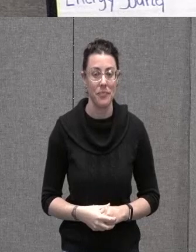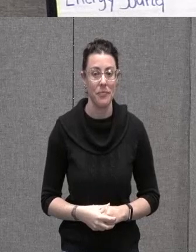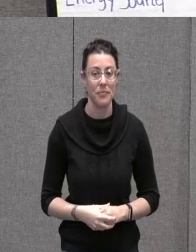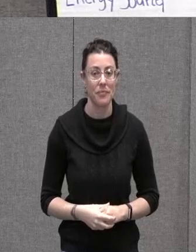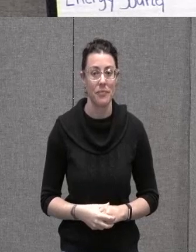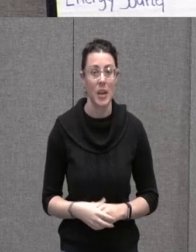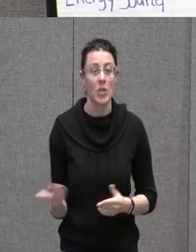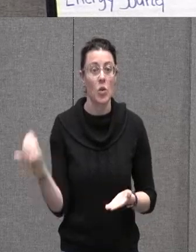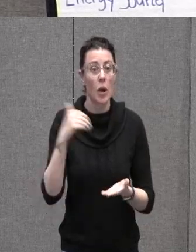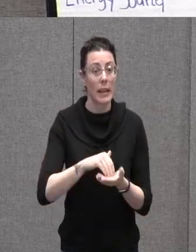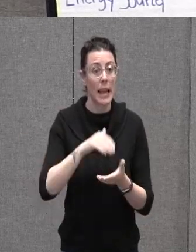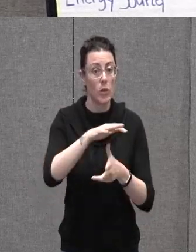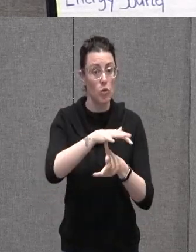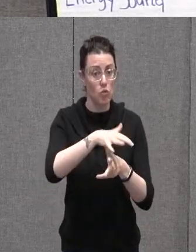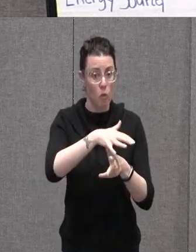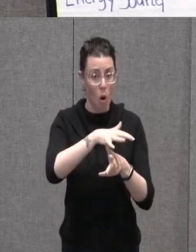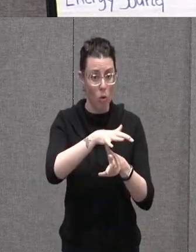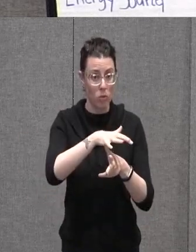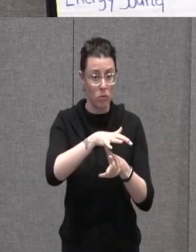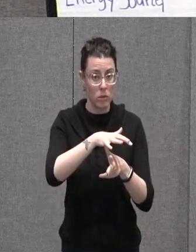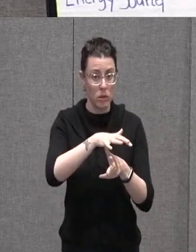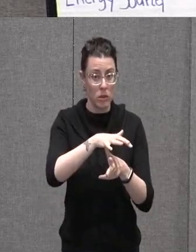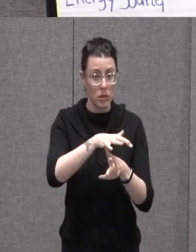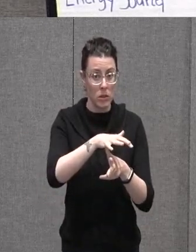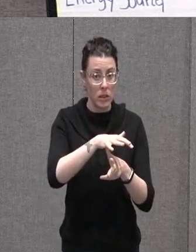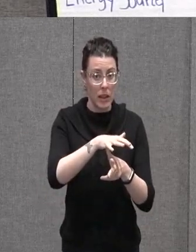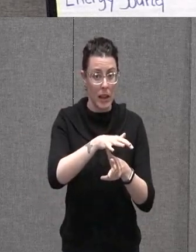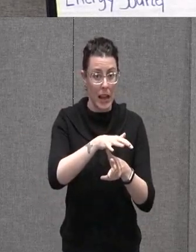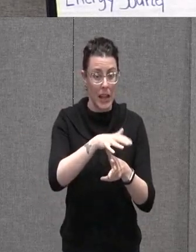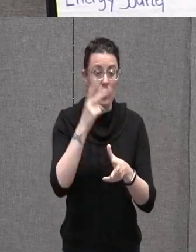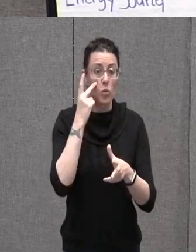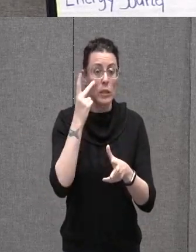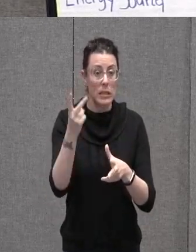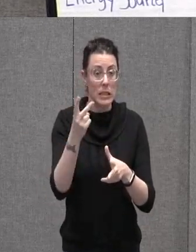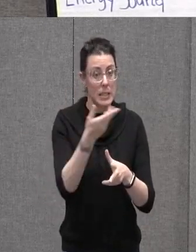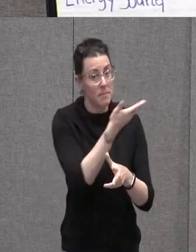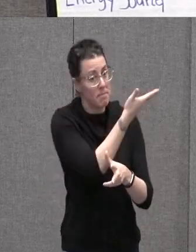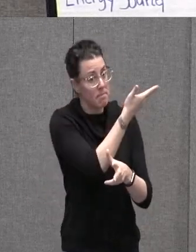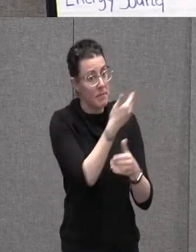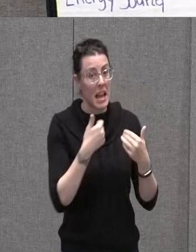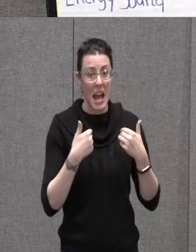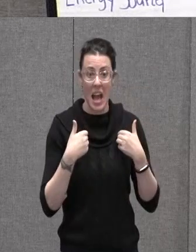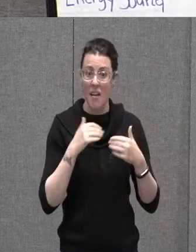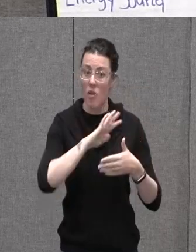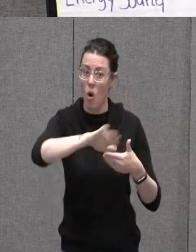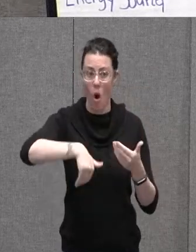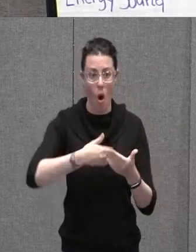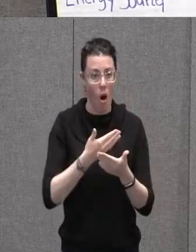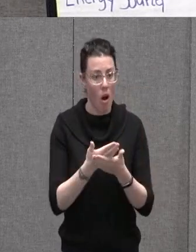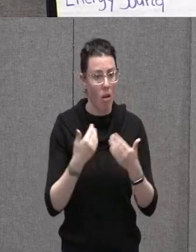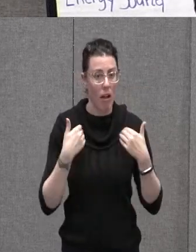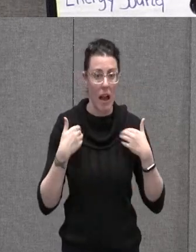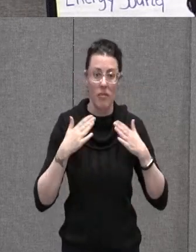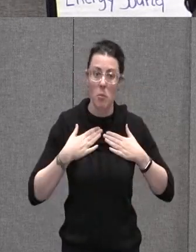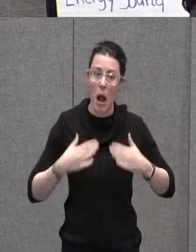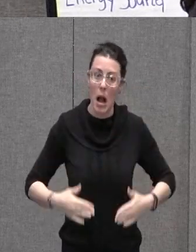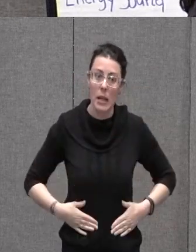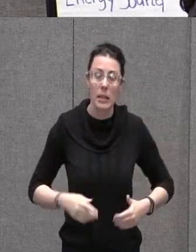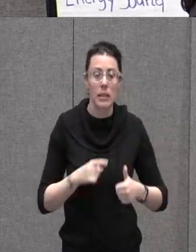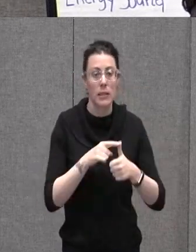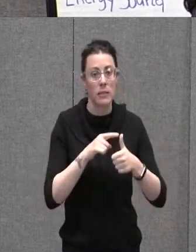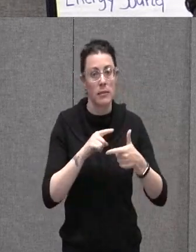drone and we talked about the mind map, we could see that it has all the characteristics. It has the body, the white part. It has movement,